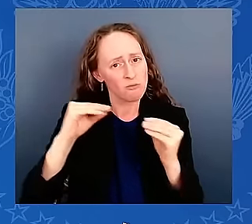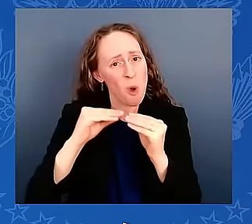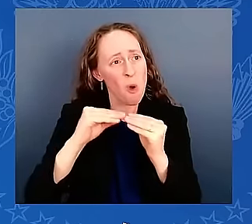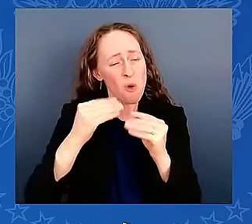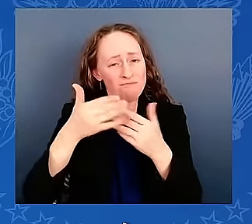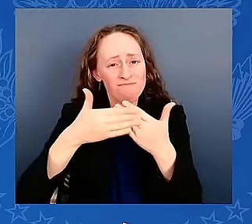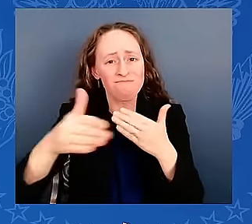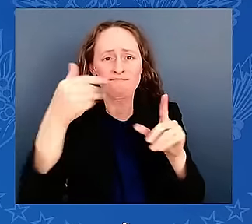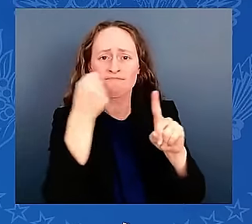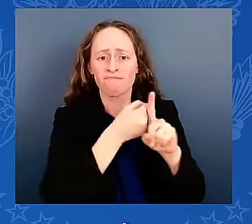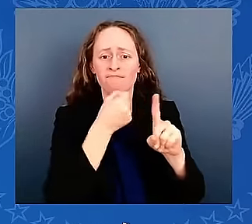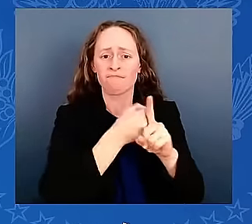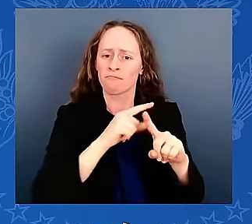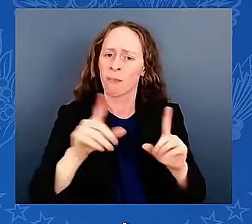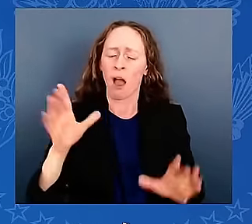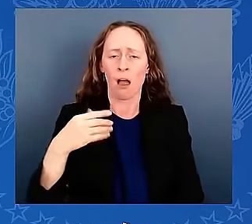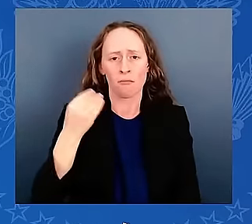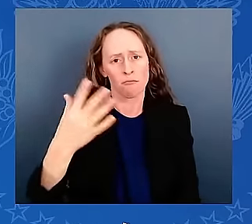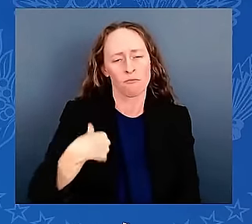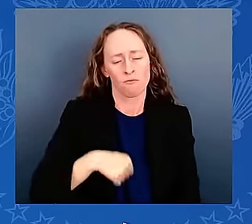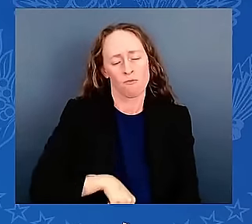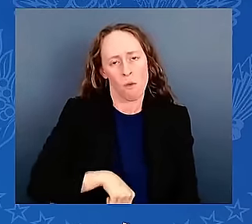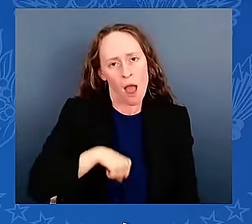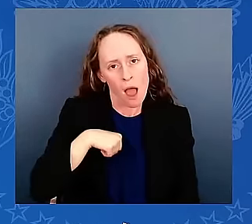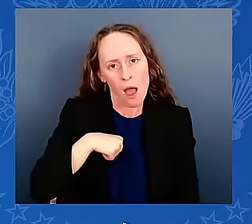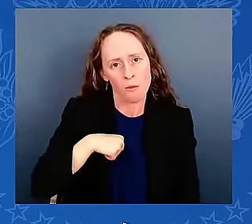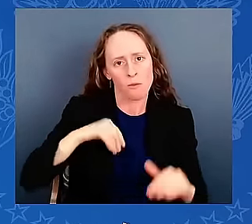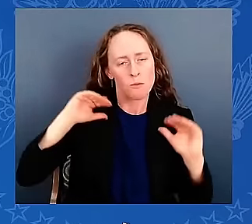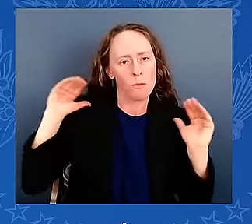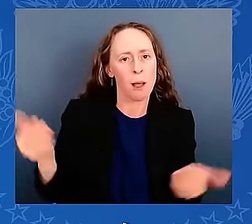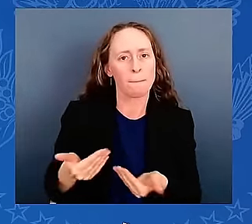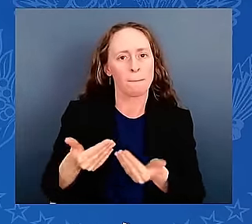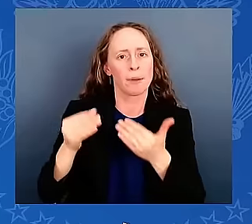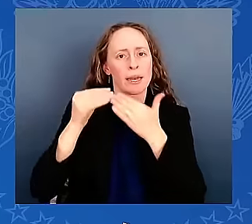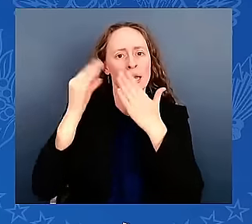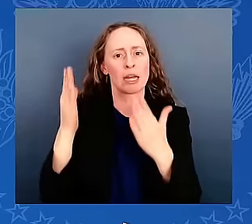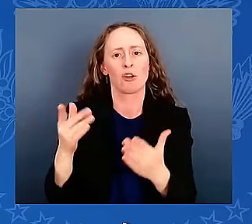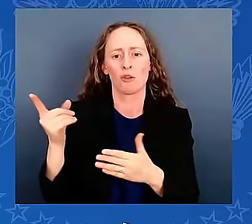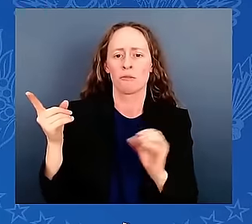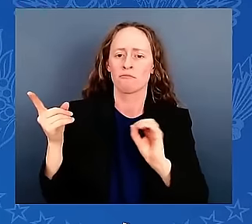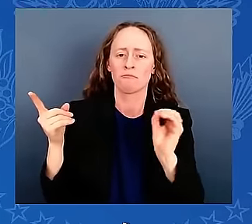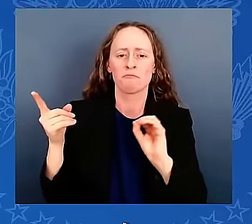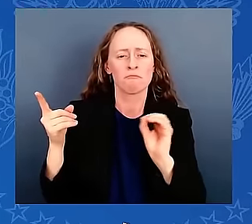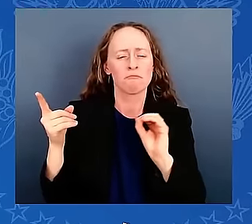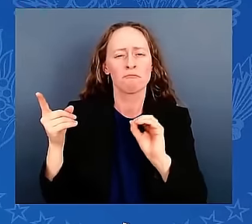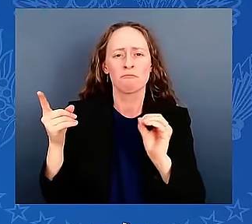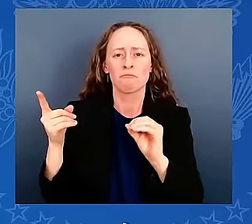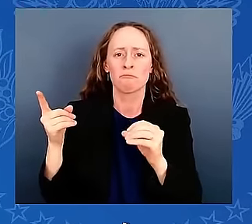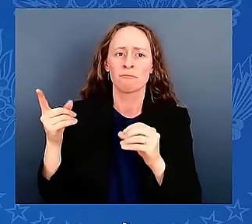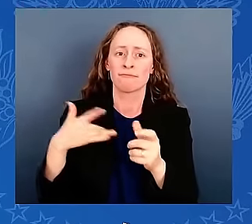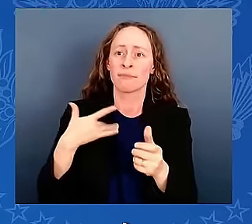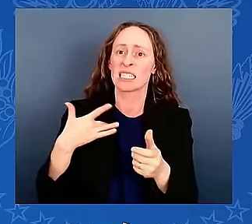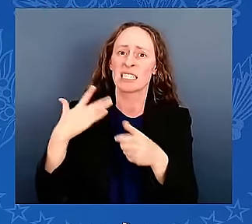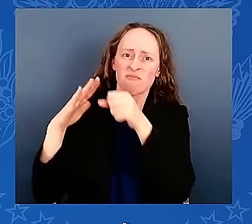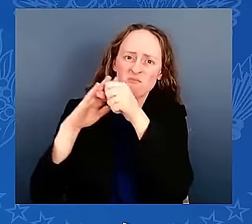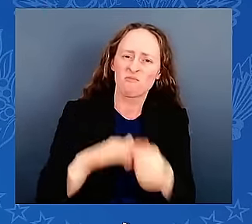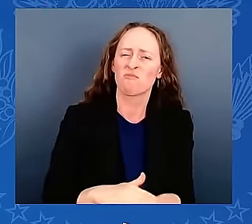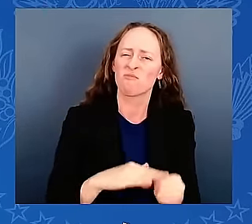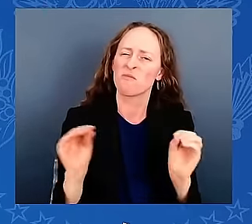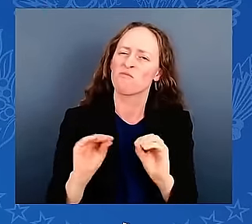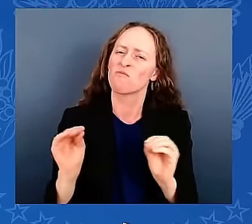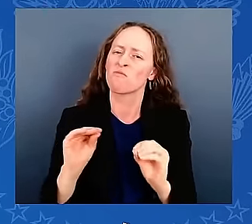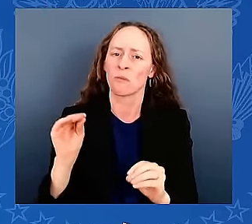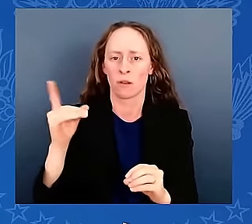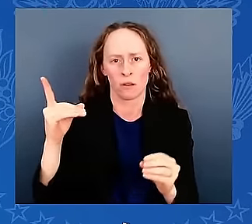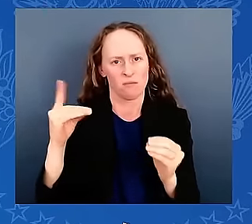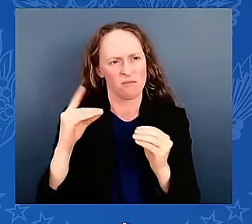in our face, but turns up the volume when speaking. A leader who may not always get it